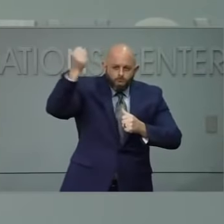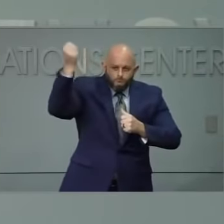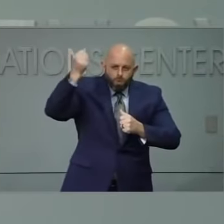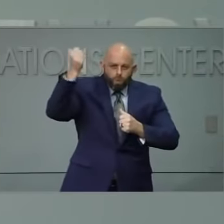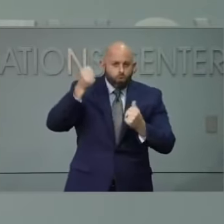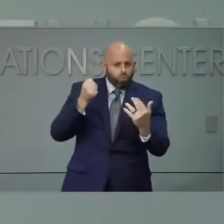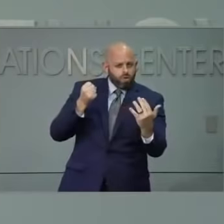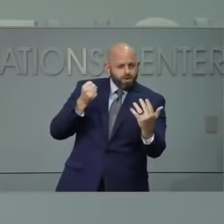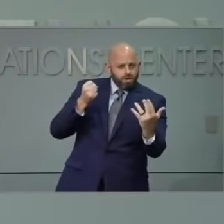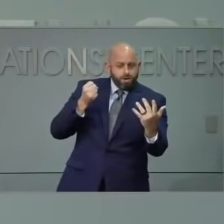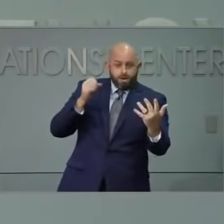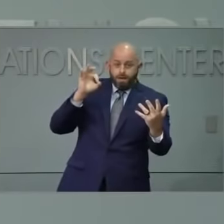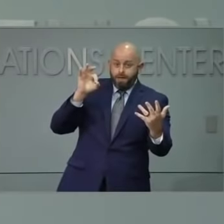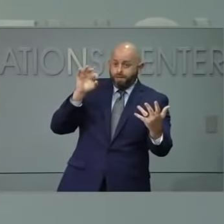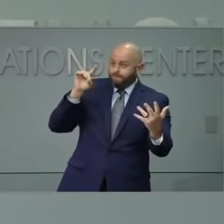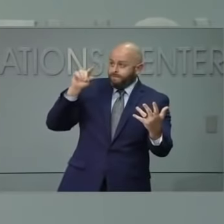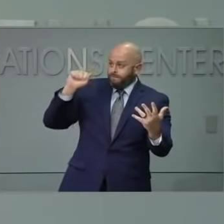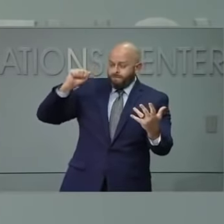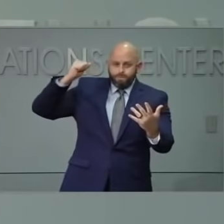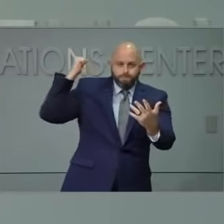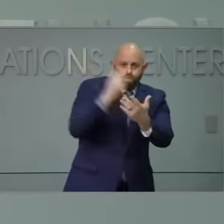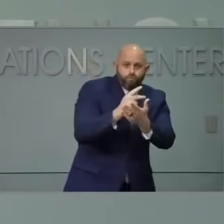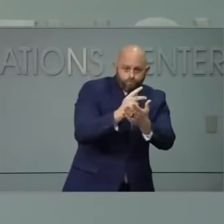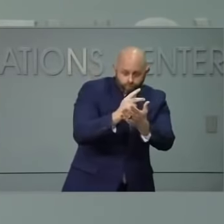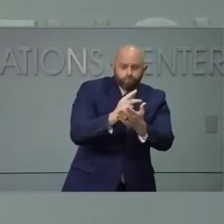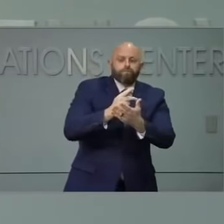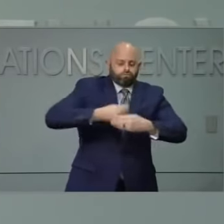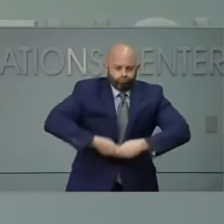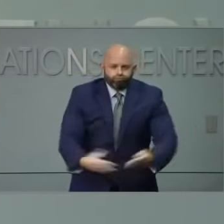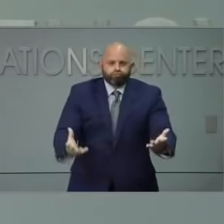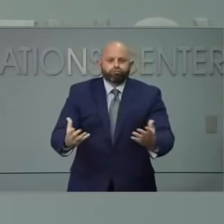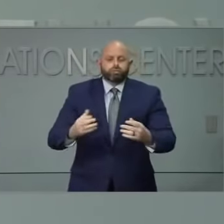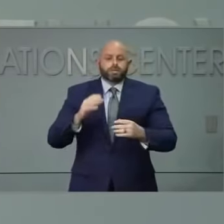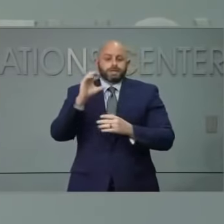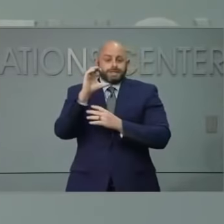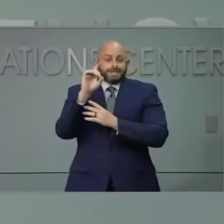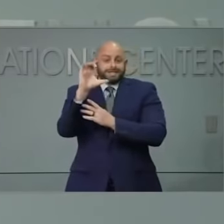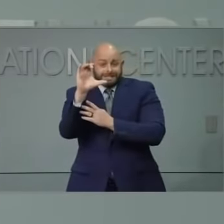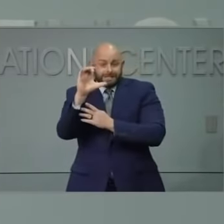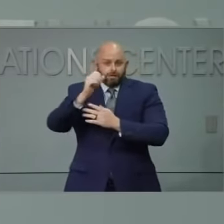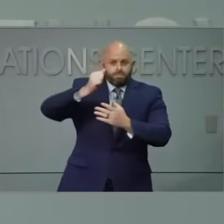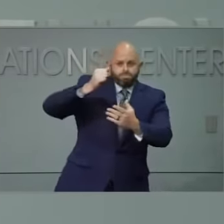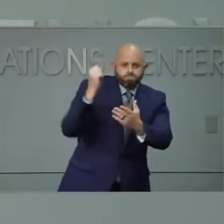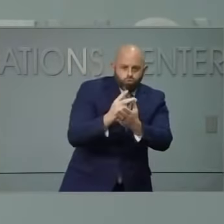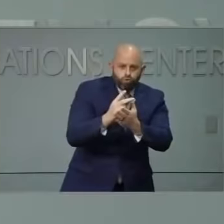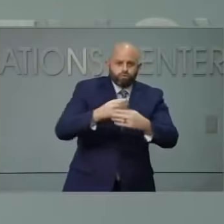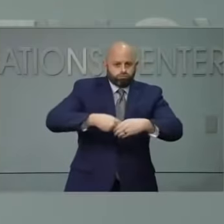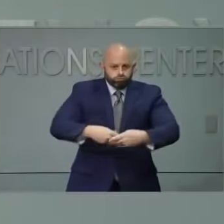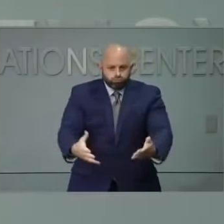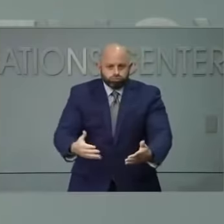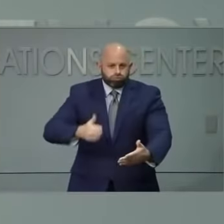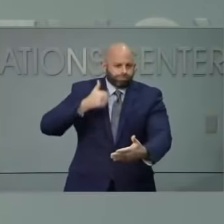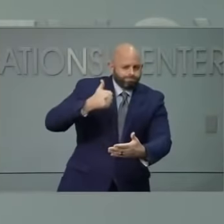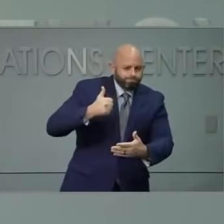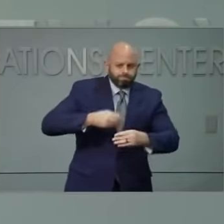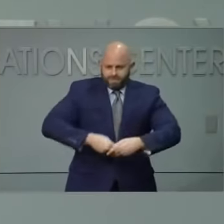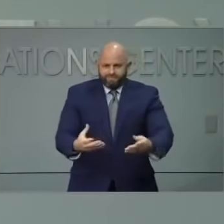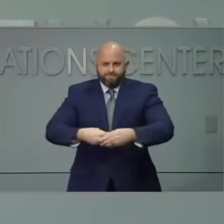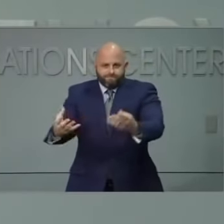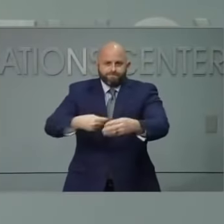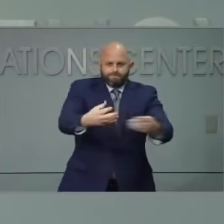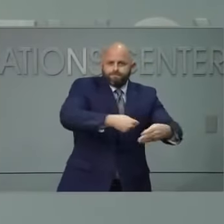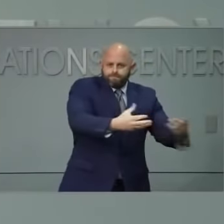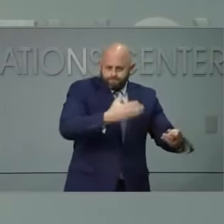FDA authorizes it and the CDC's advisory committee gives us the okay.